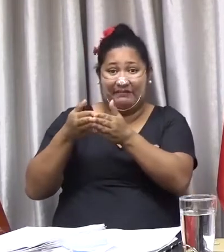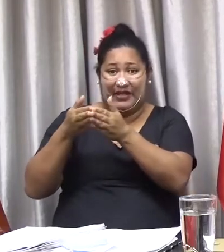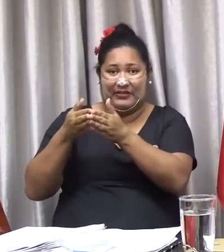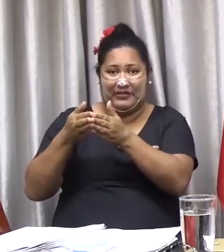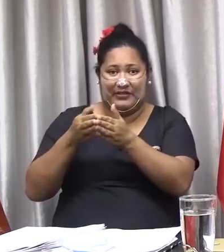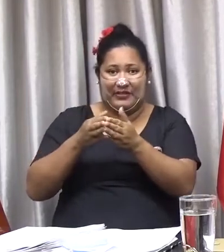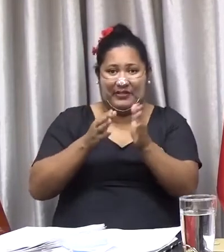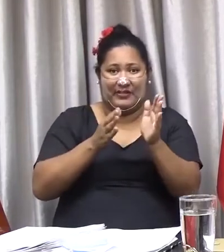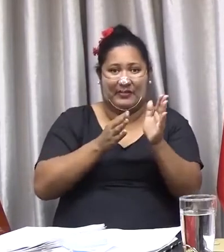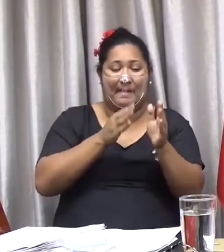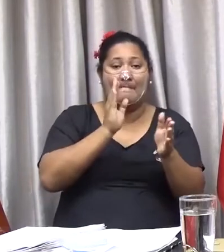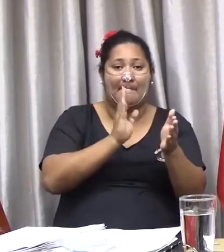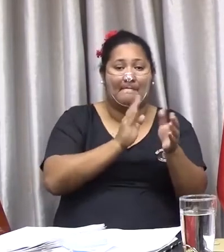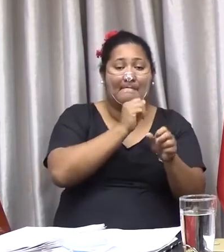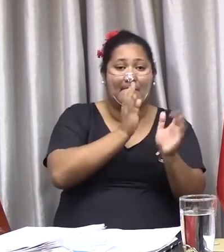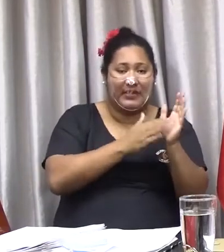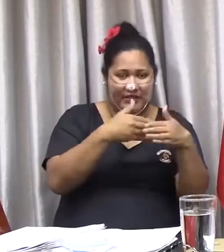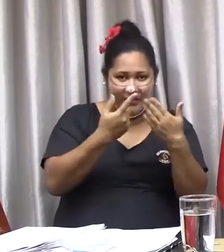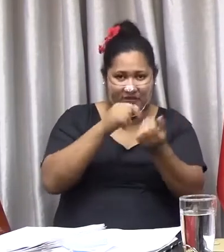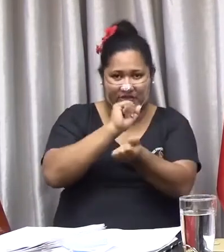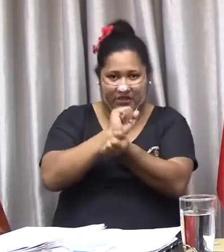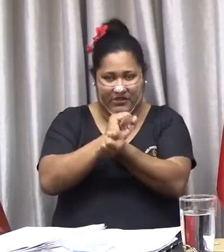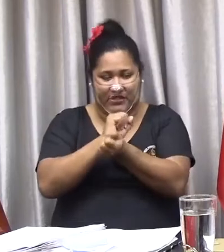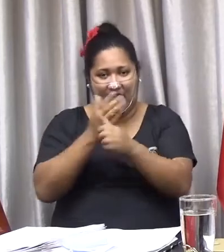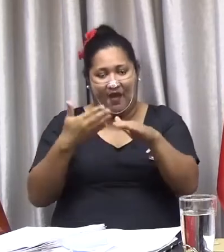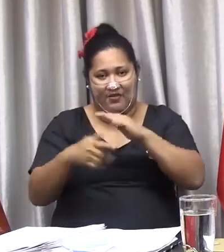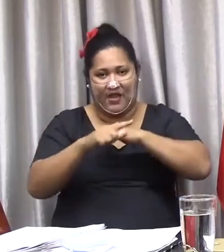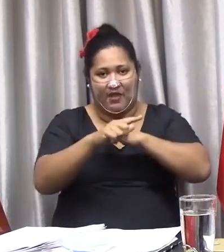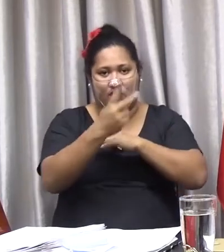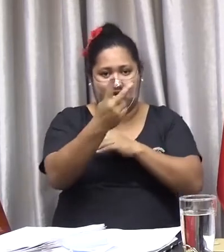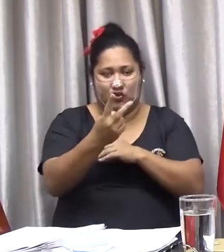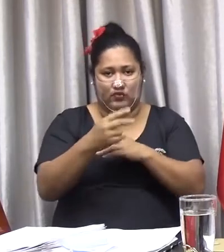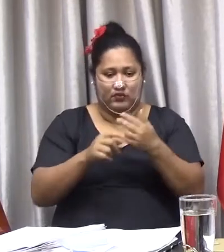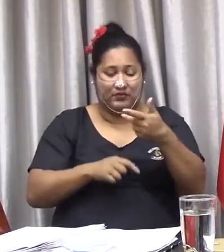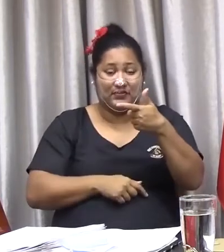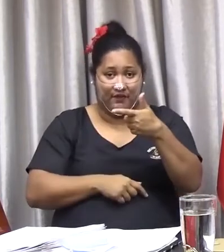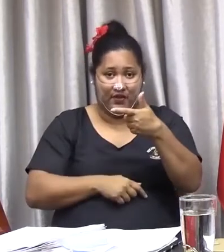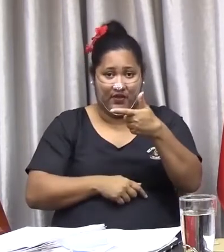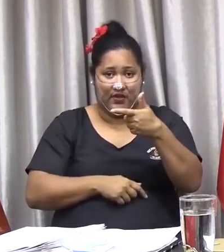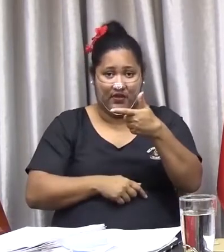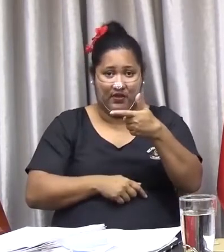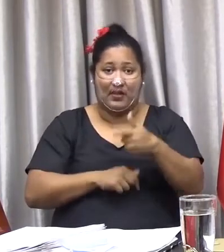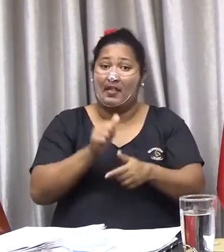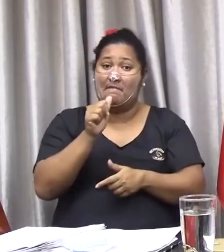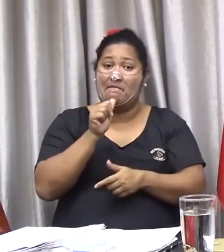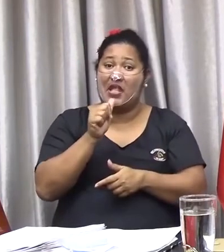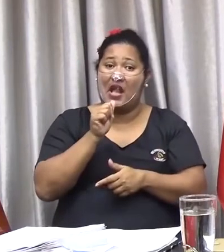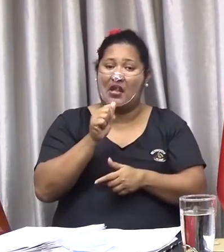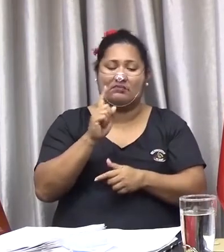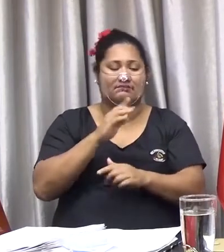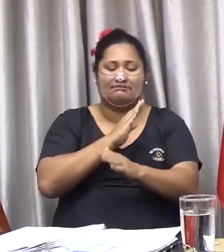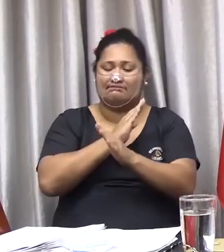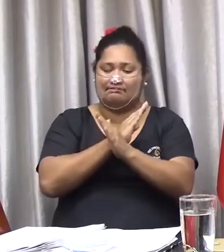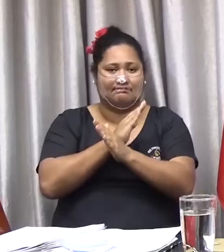Saturday under level 2 requirements. 7, alcohol sale